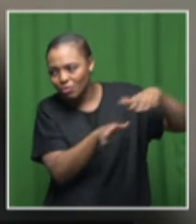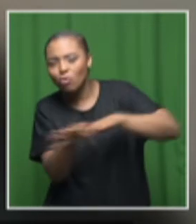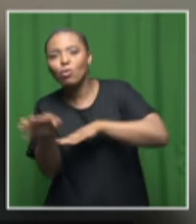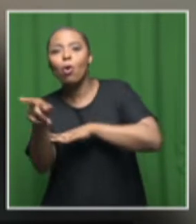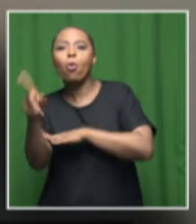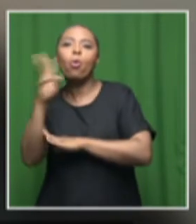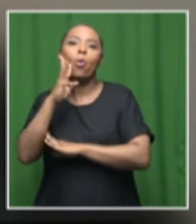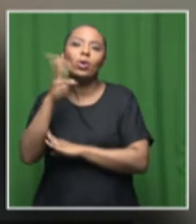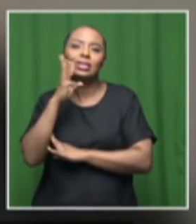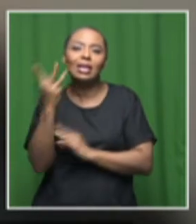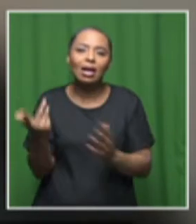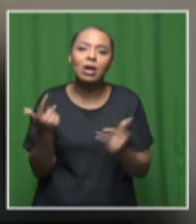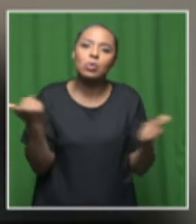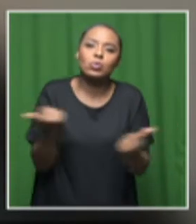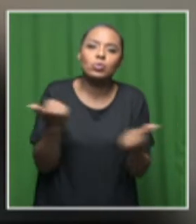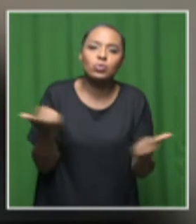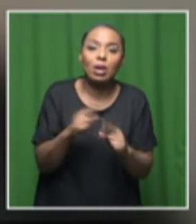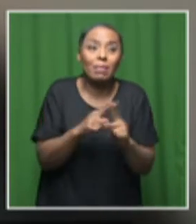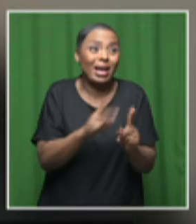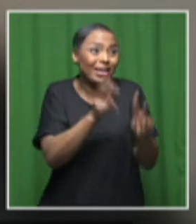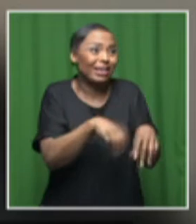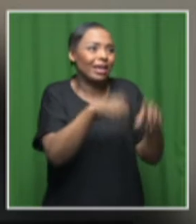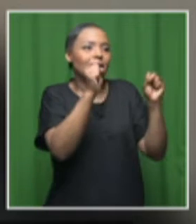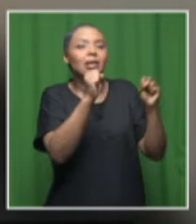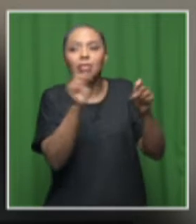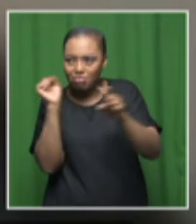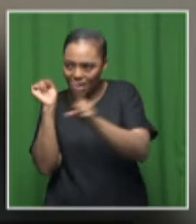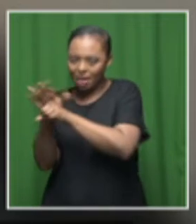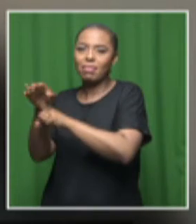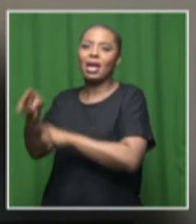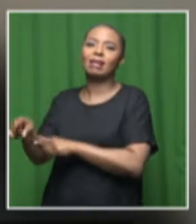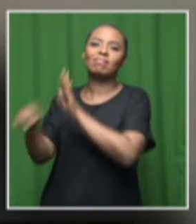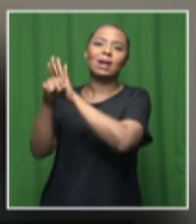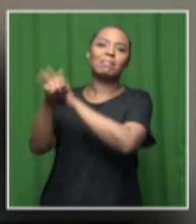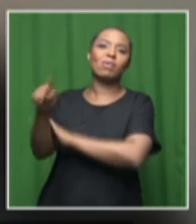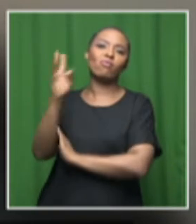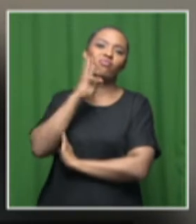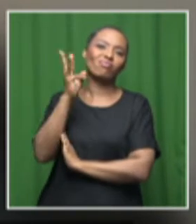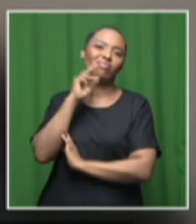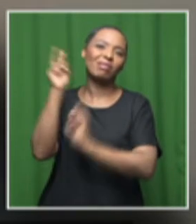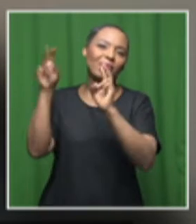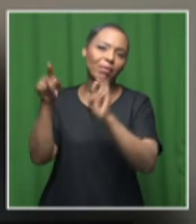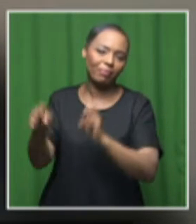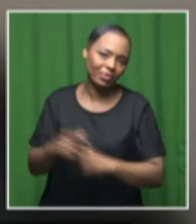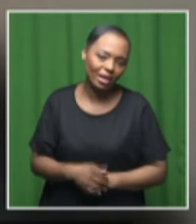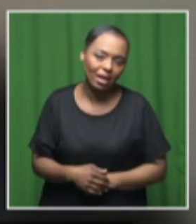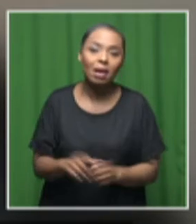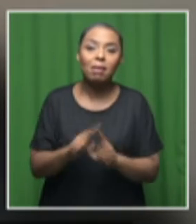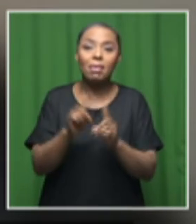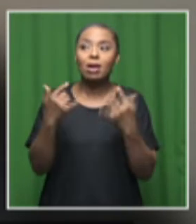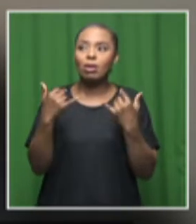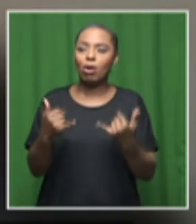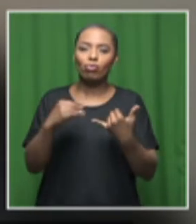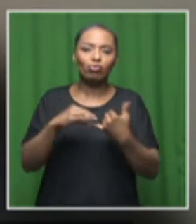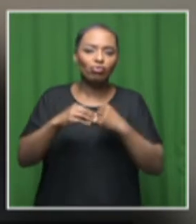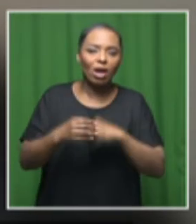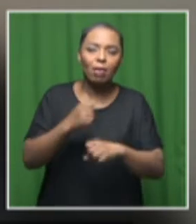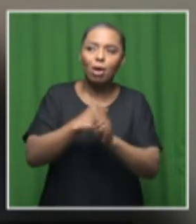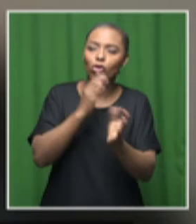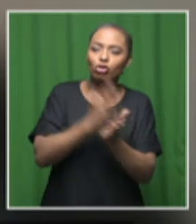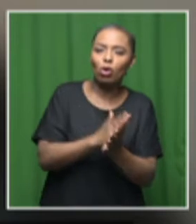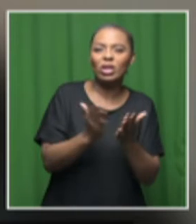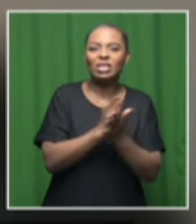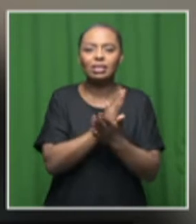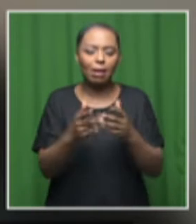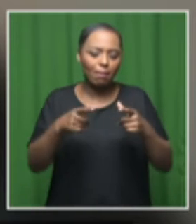is, has there been put in some interventions in place to ensure that there's some kind of power backup or